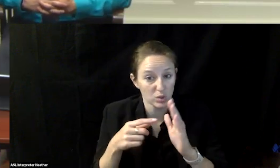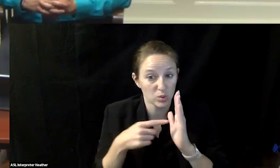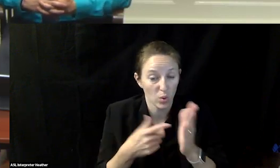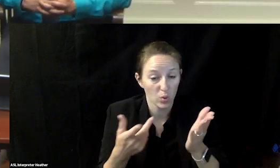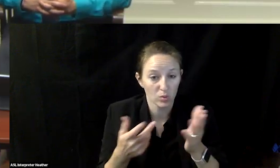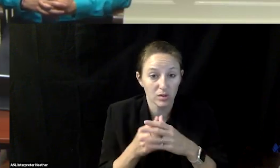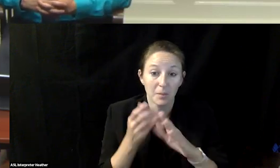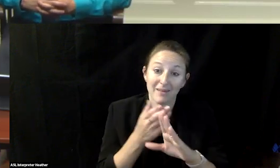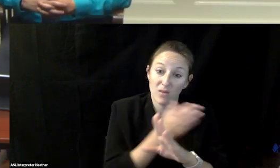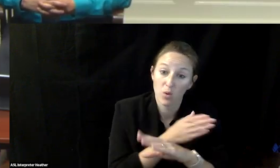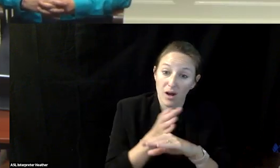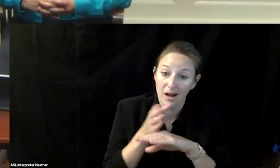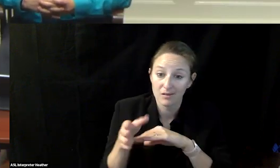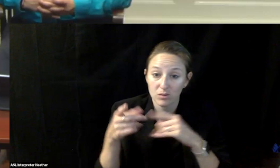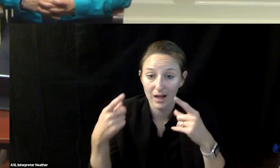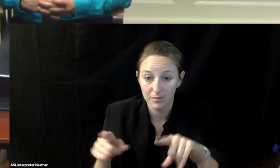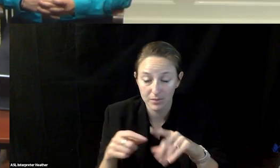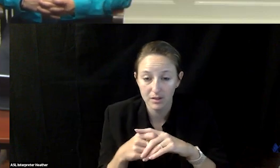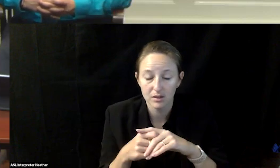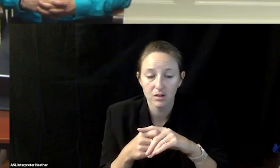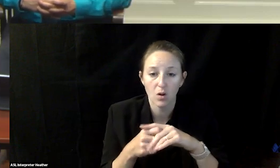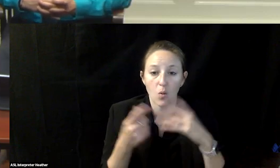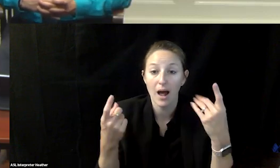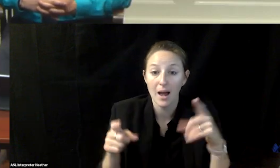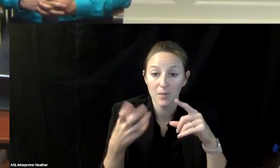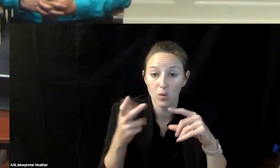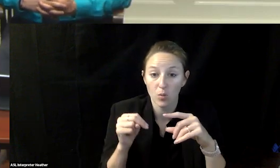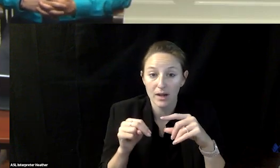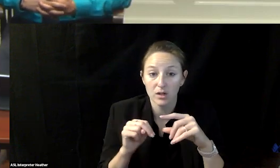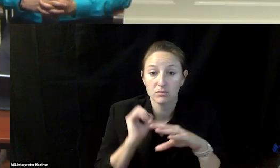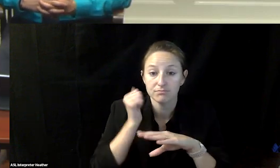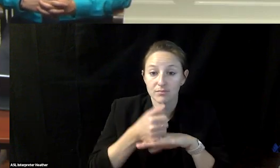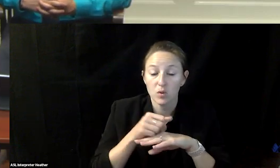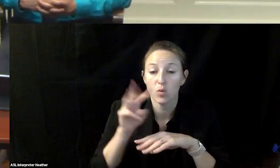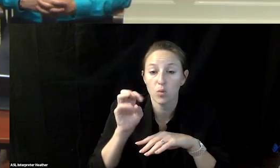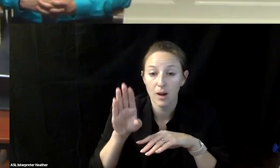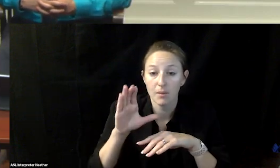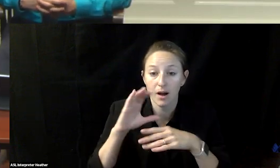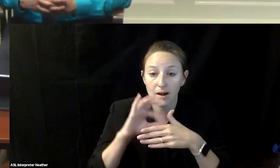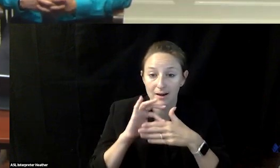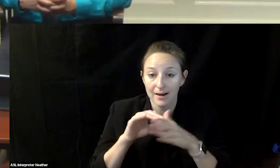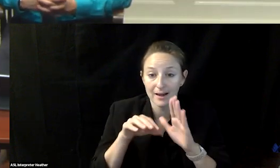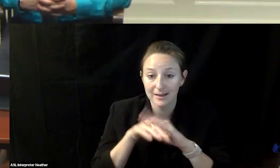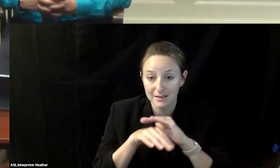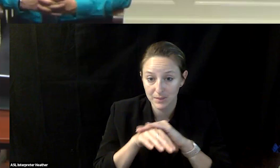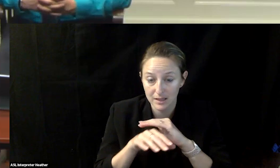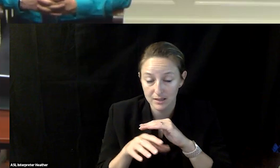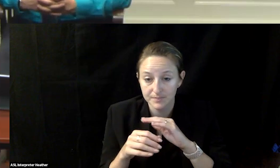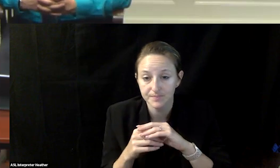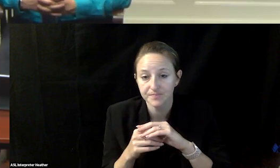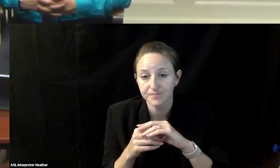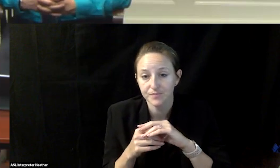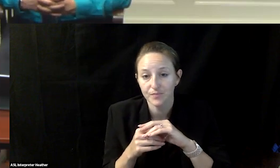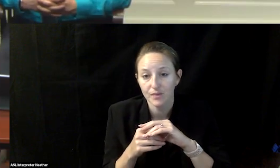the before and after, what happens once you do implement the Web Content Accessibility Guidelines. As a way of